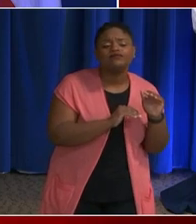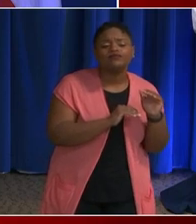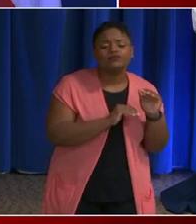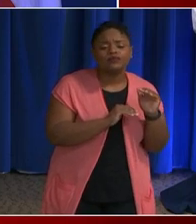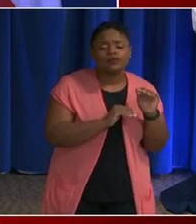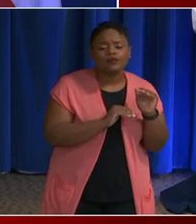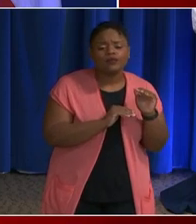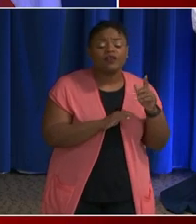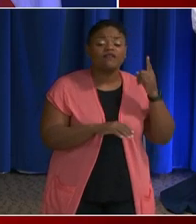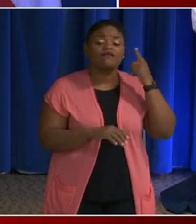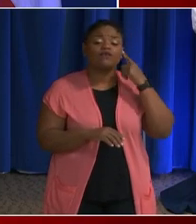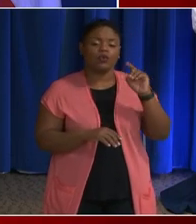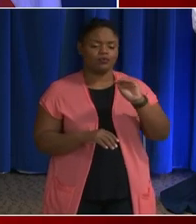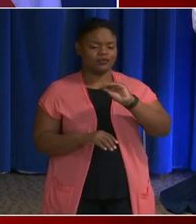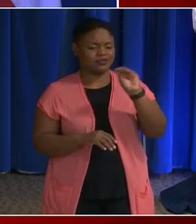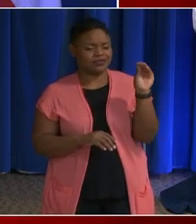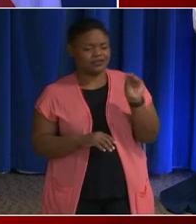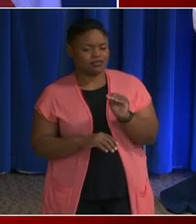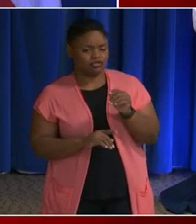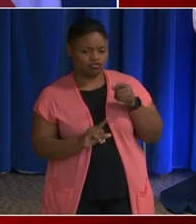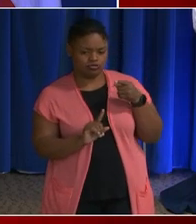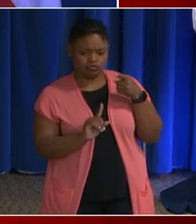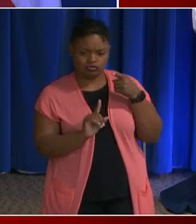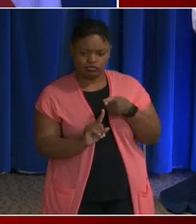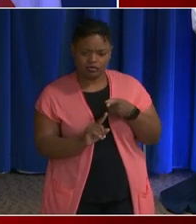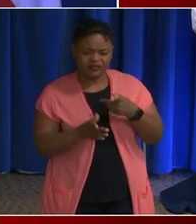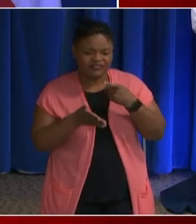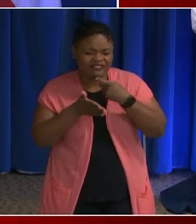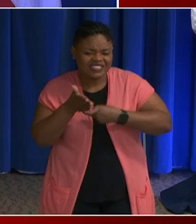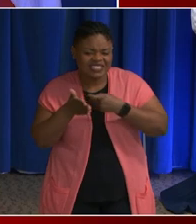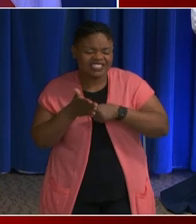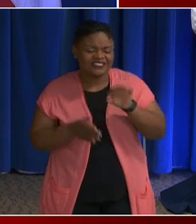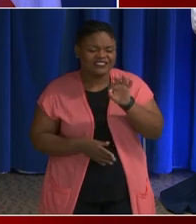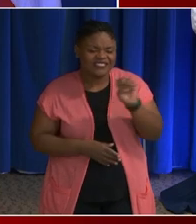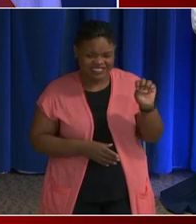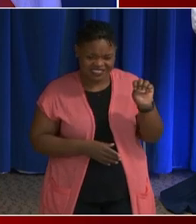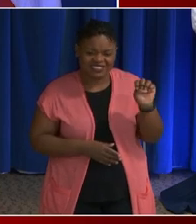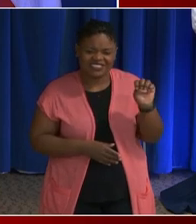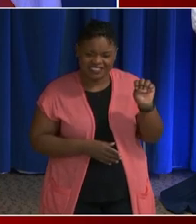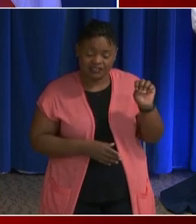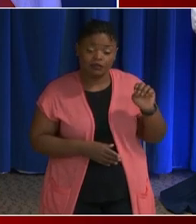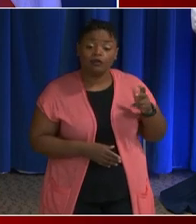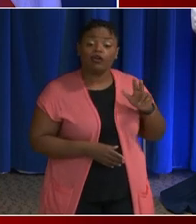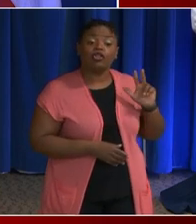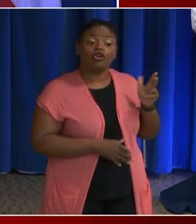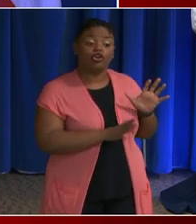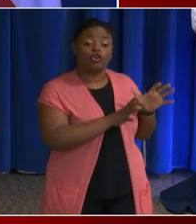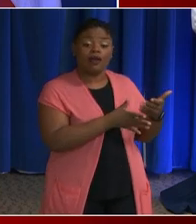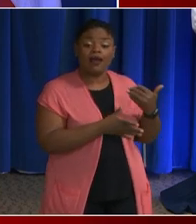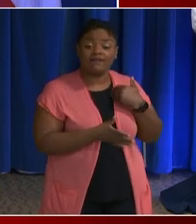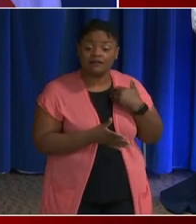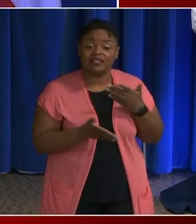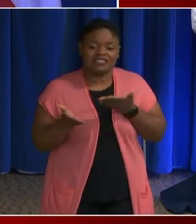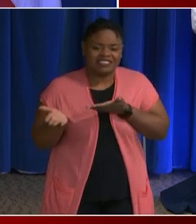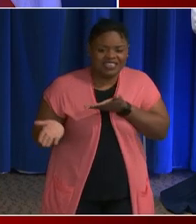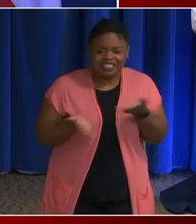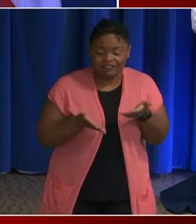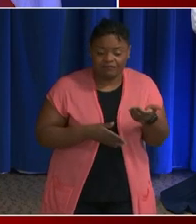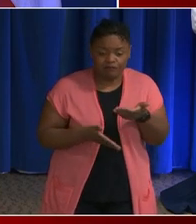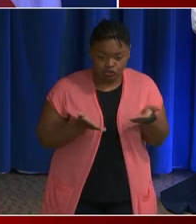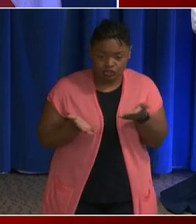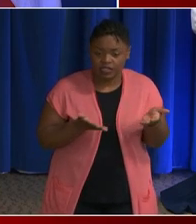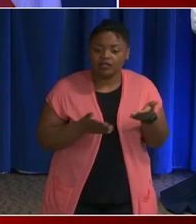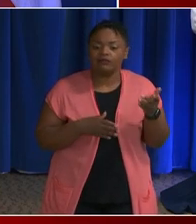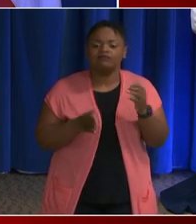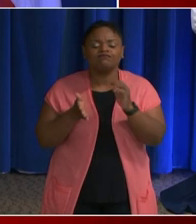the percentage fee commission that can be charged by third-party delivery services that was eating into restaurants'